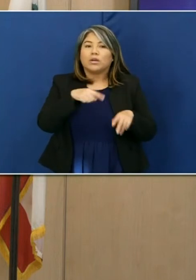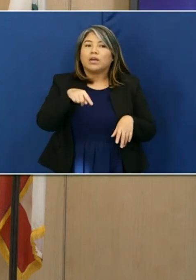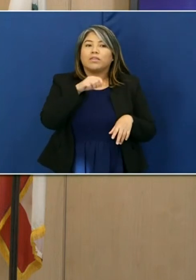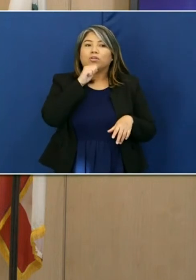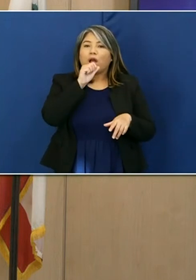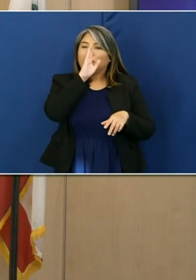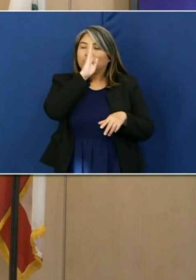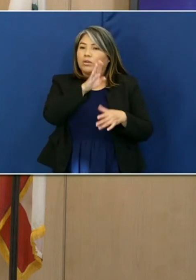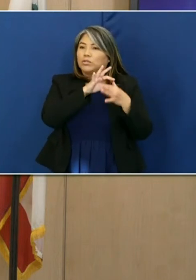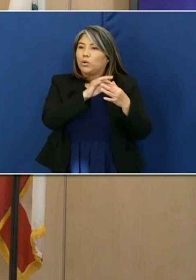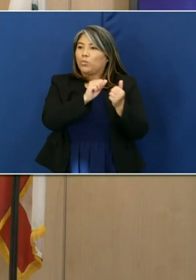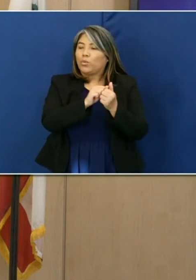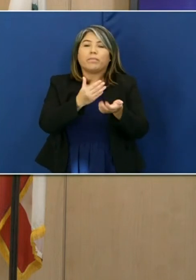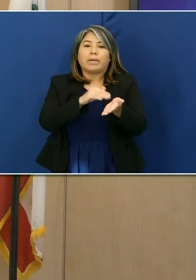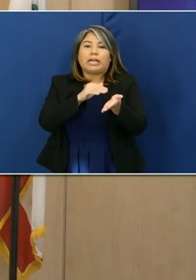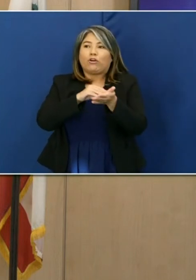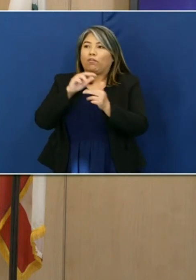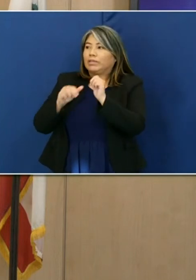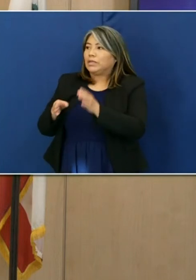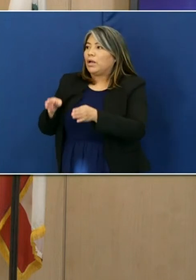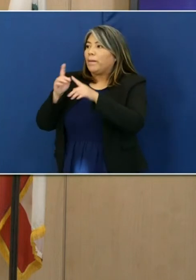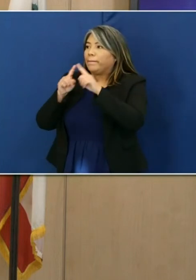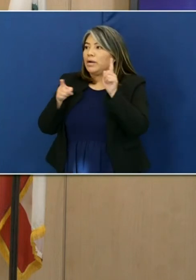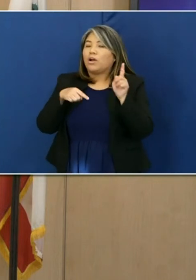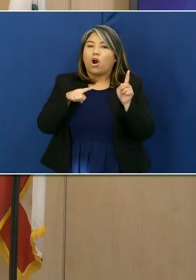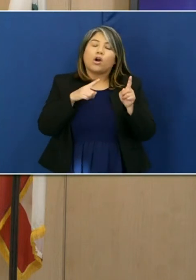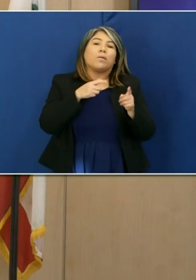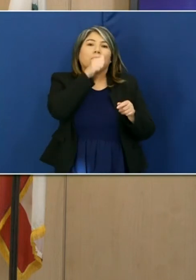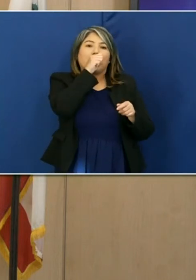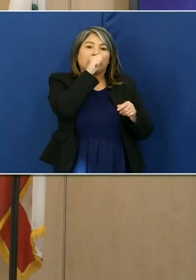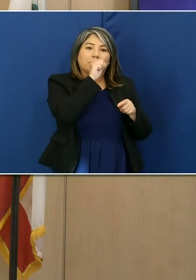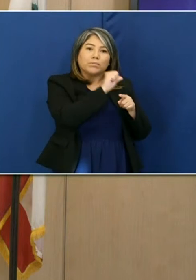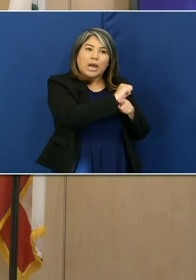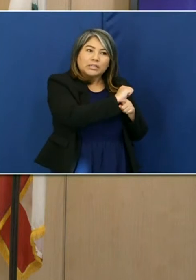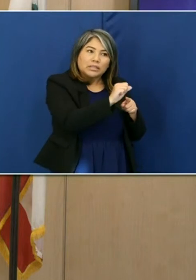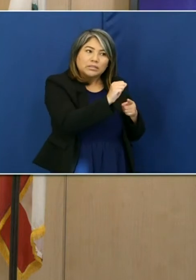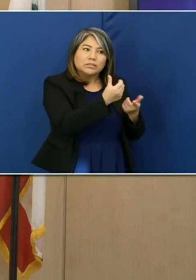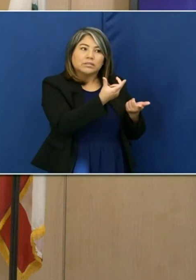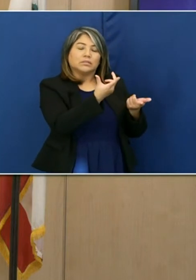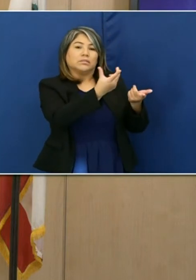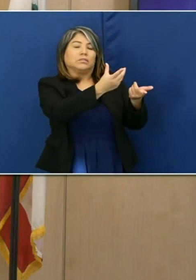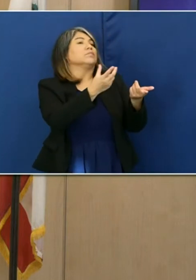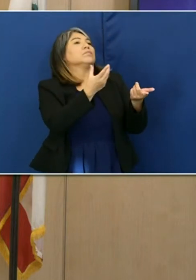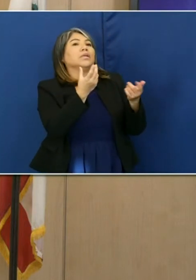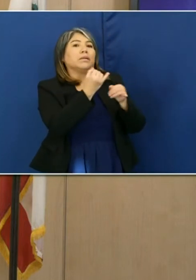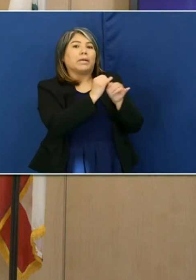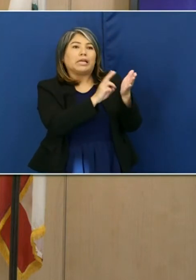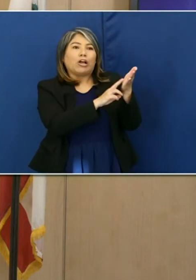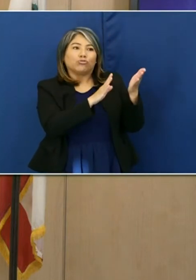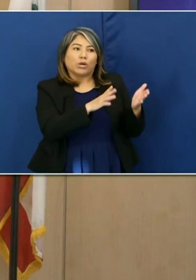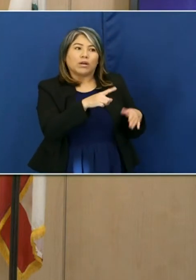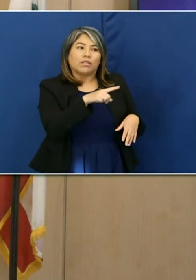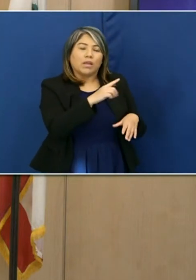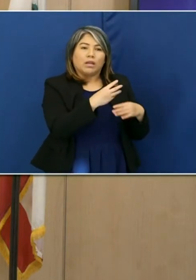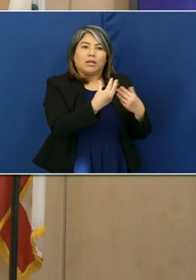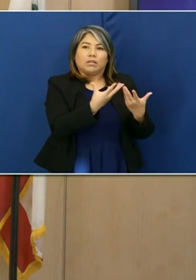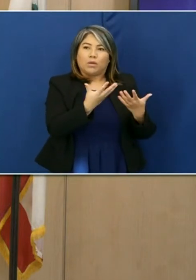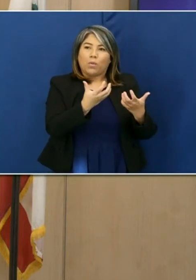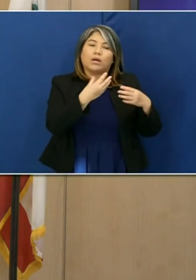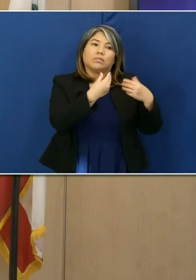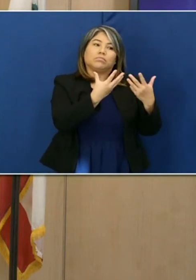directly associated with a medical facility but are in private practice as an independent contractor regarding equal access to the